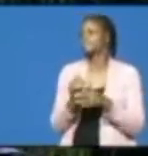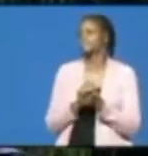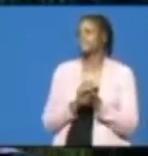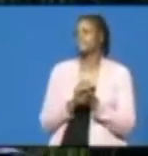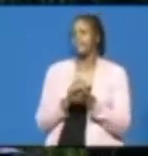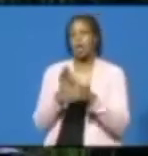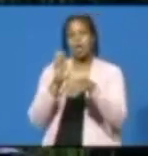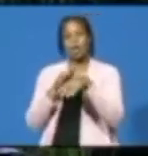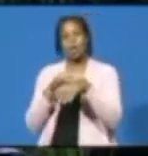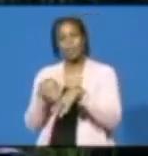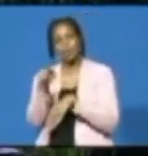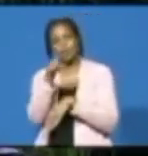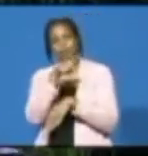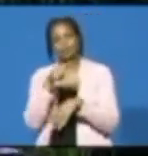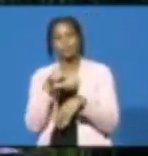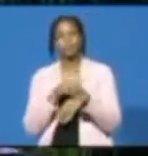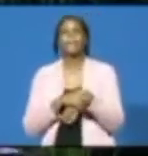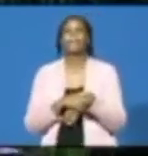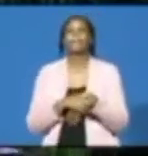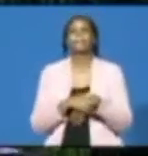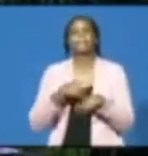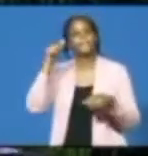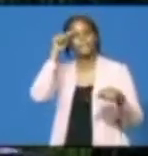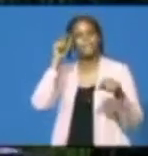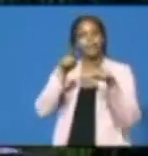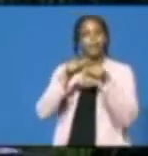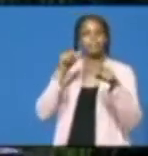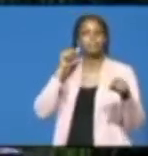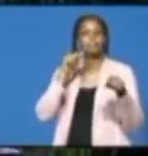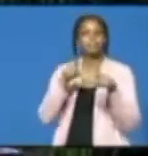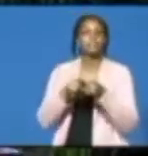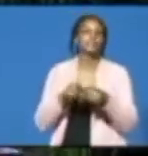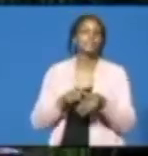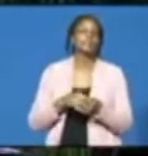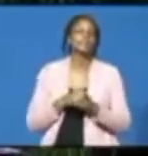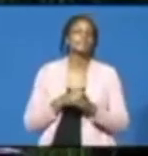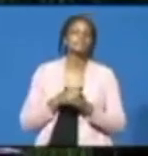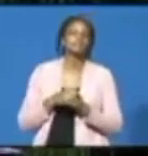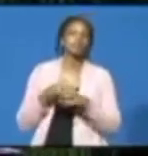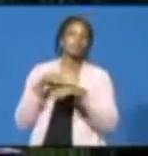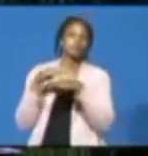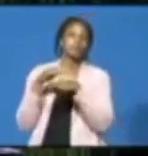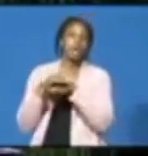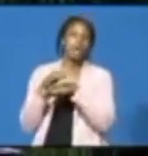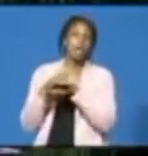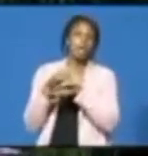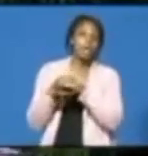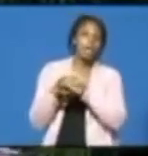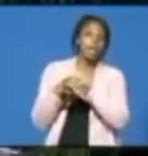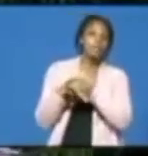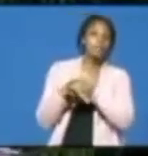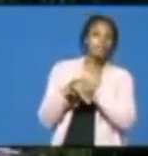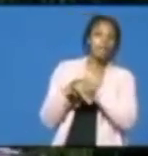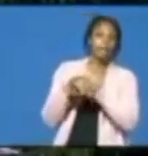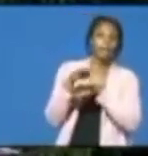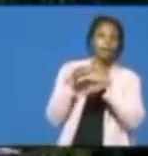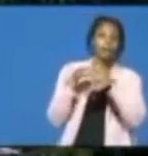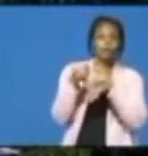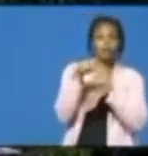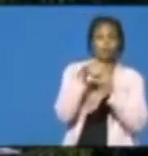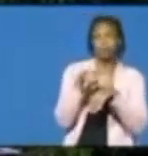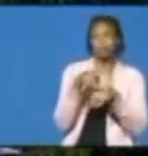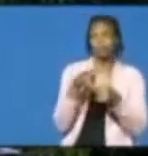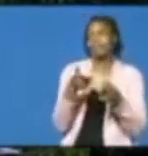I call upon you, brothers and sisters. Tonight, I call upon you. Let